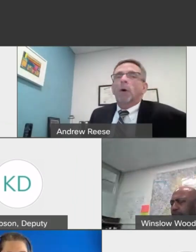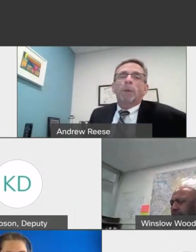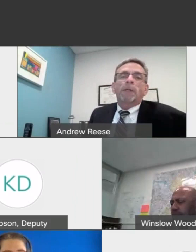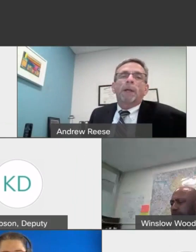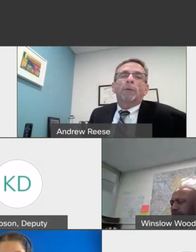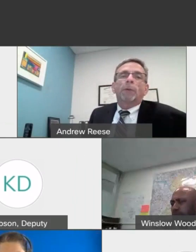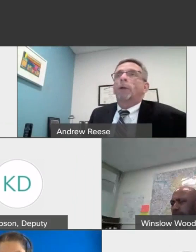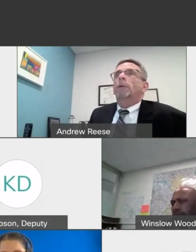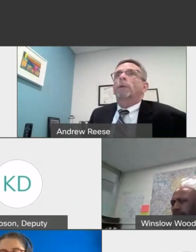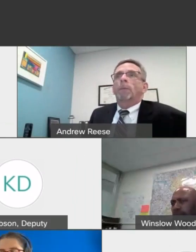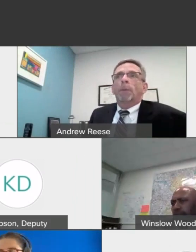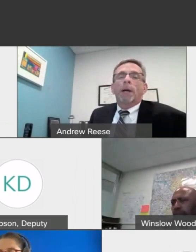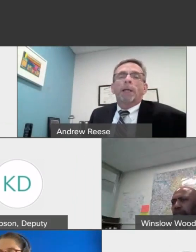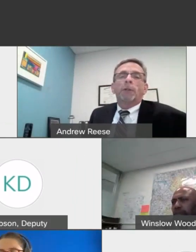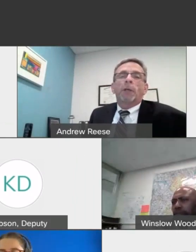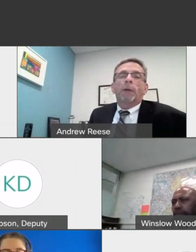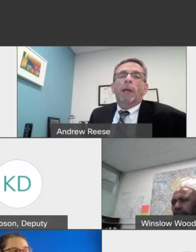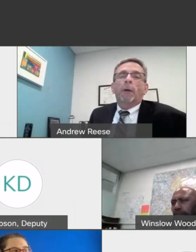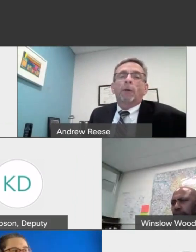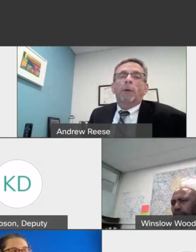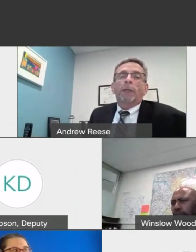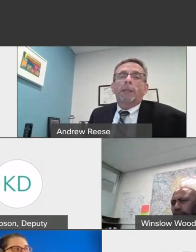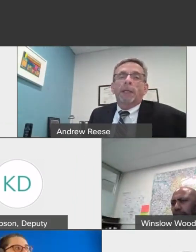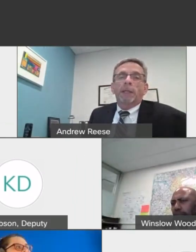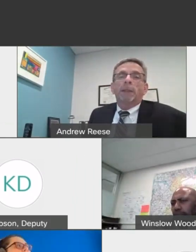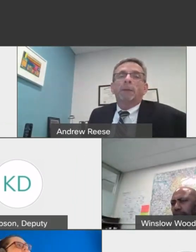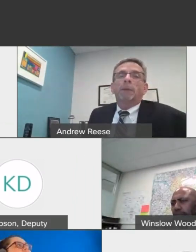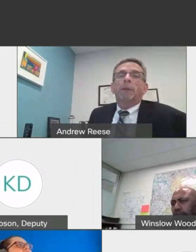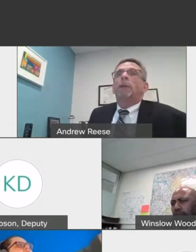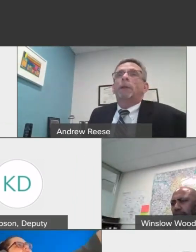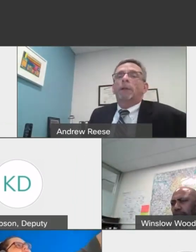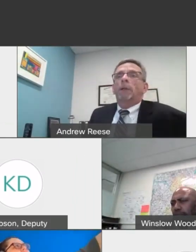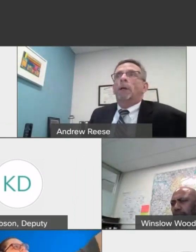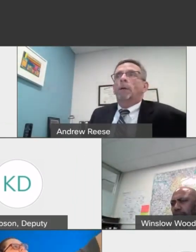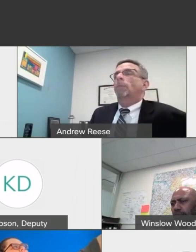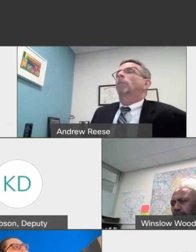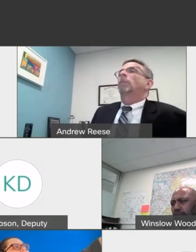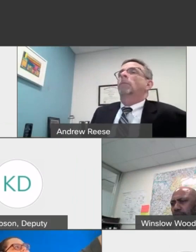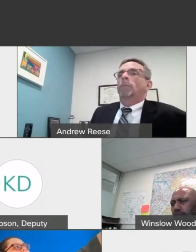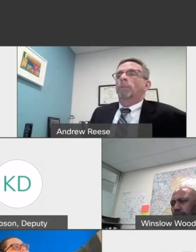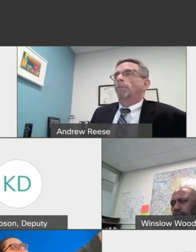As always, I'll start by sharing our current data.